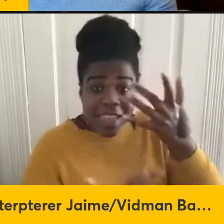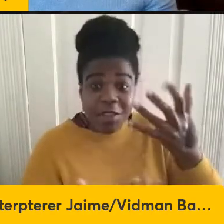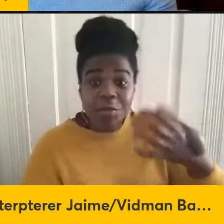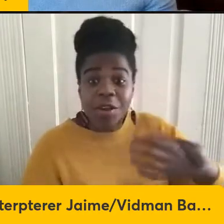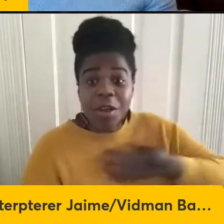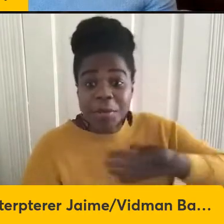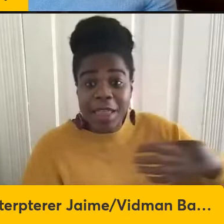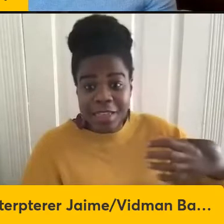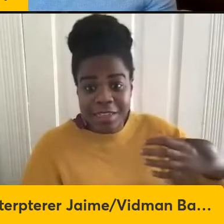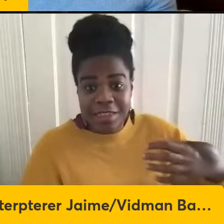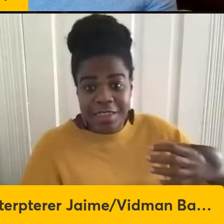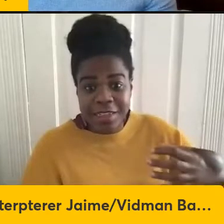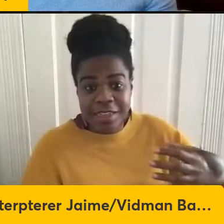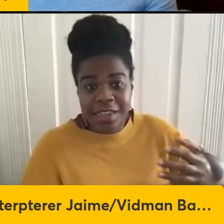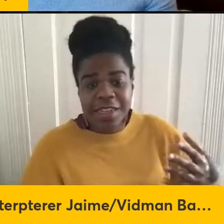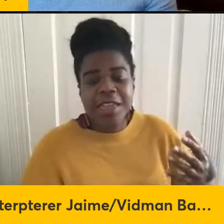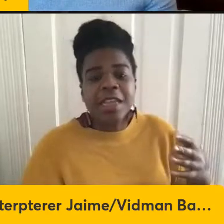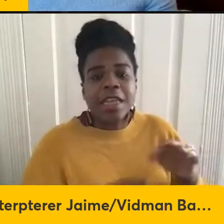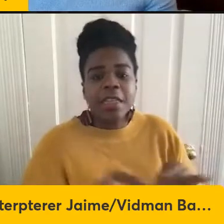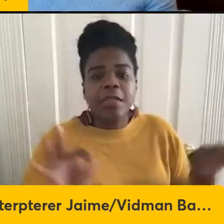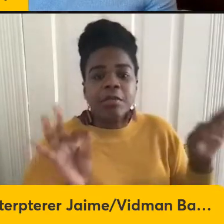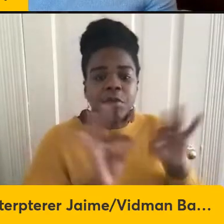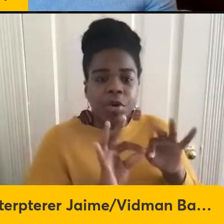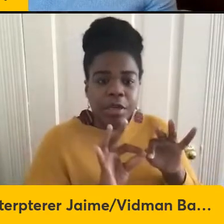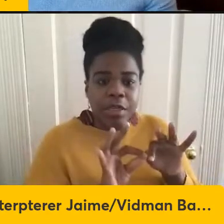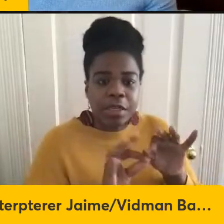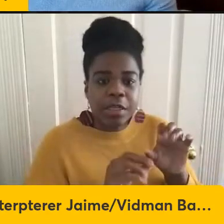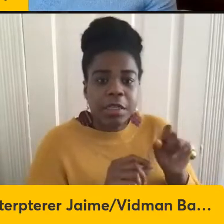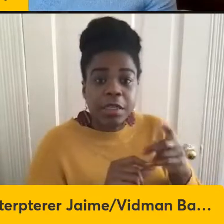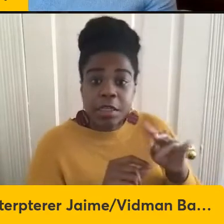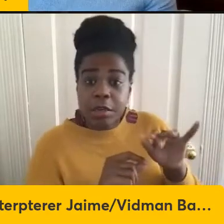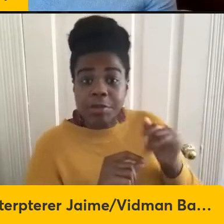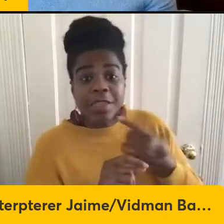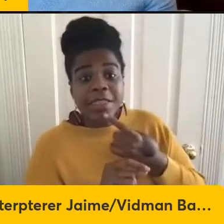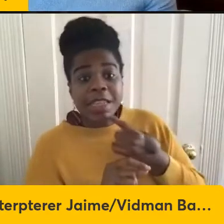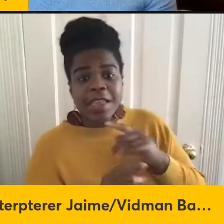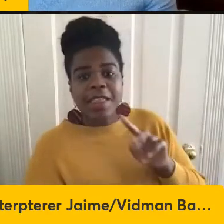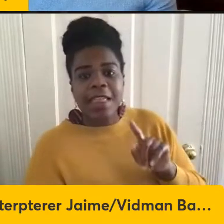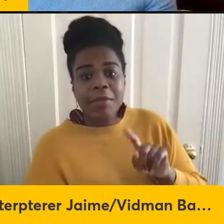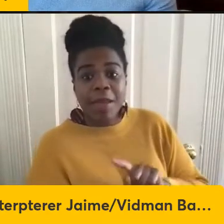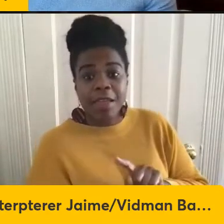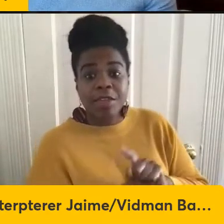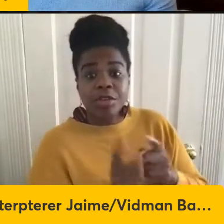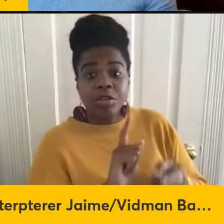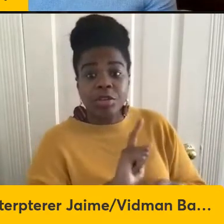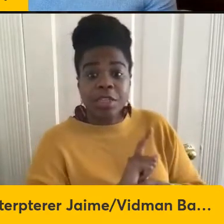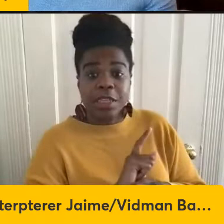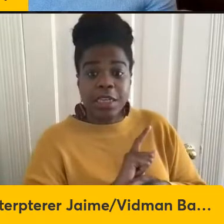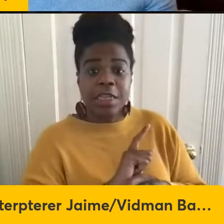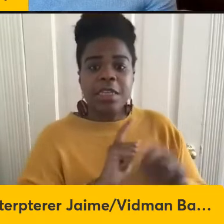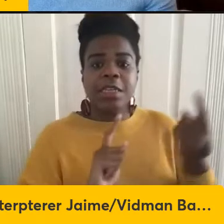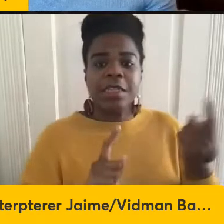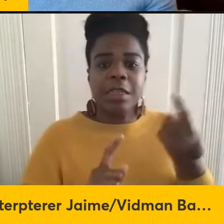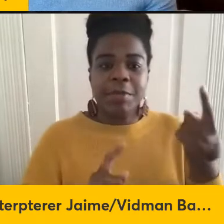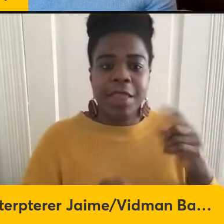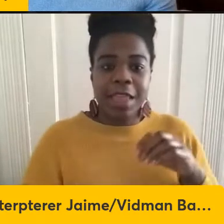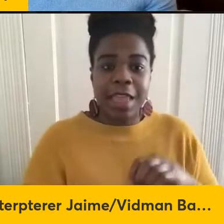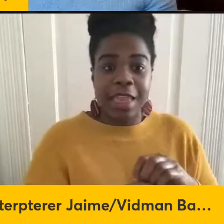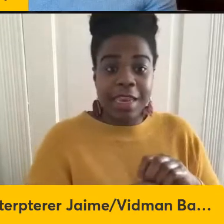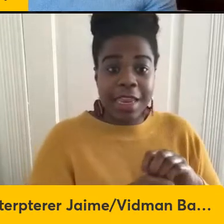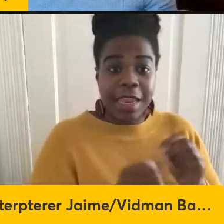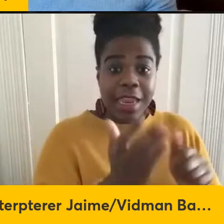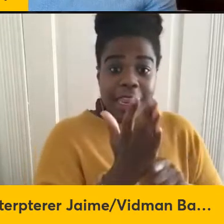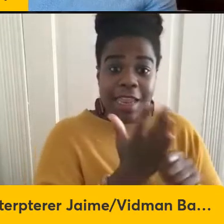and but mostly importantly, as you said, Shilpa, they might translate something that's in a English leaflet in a